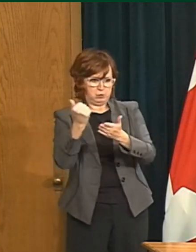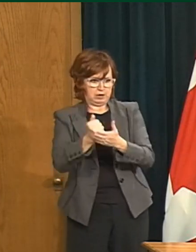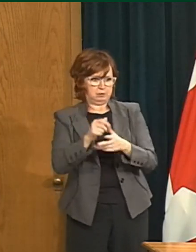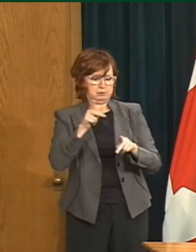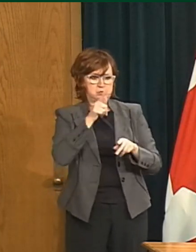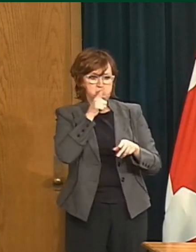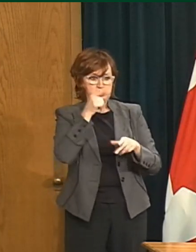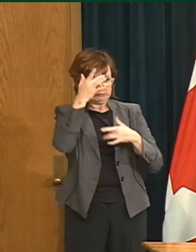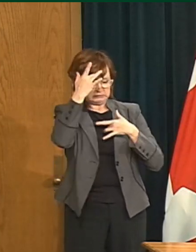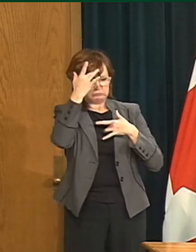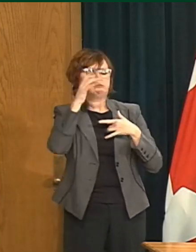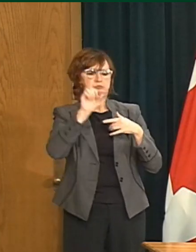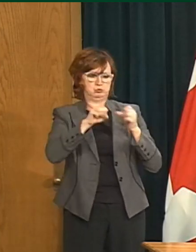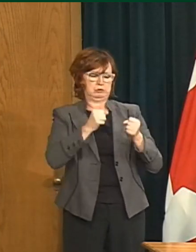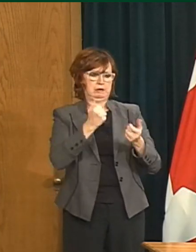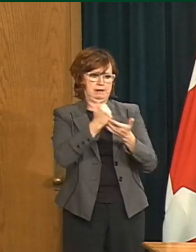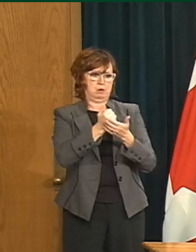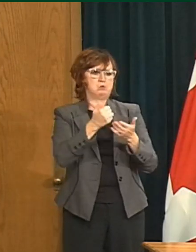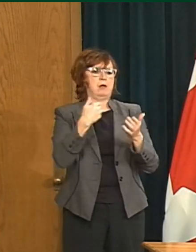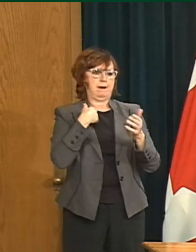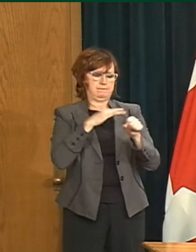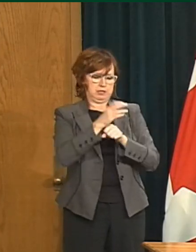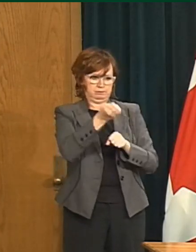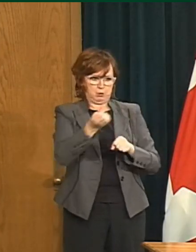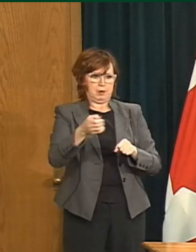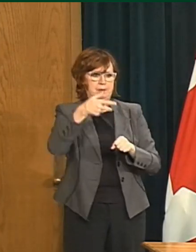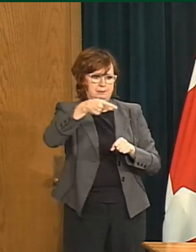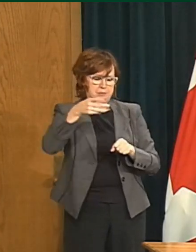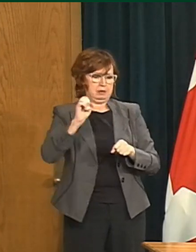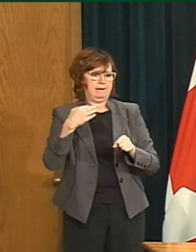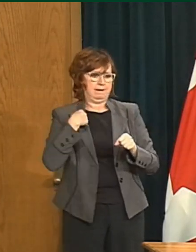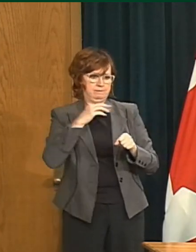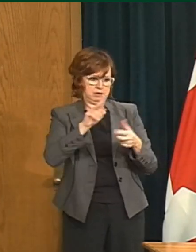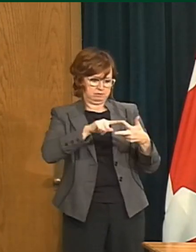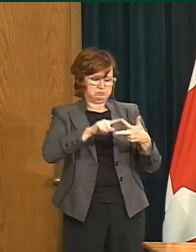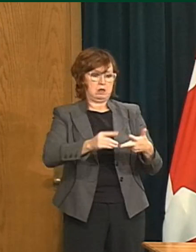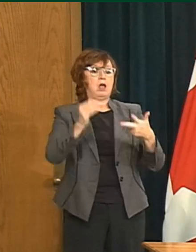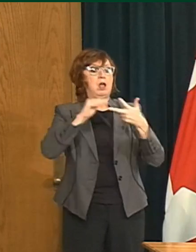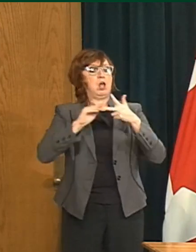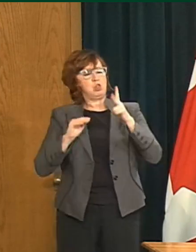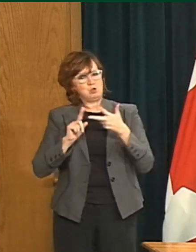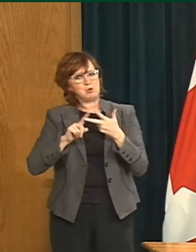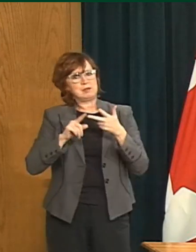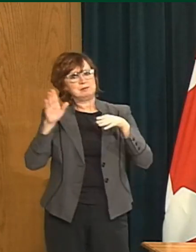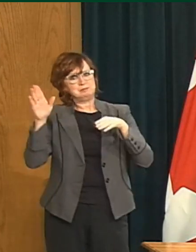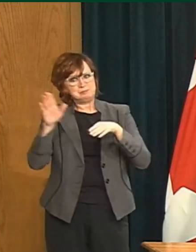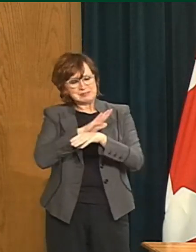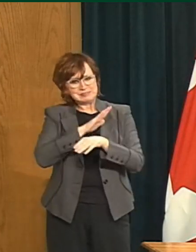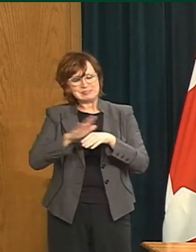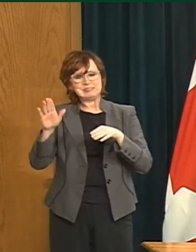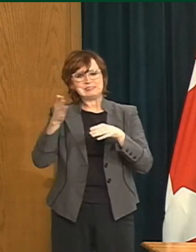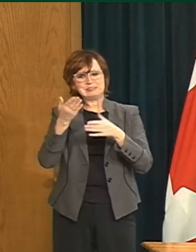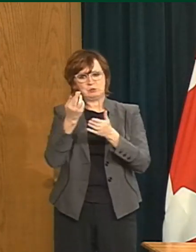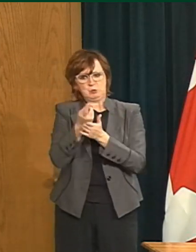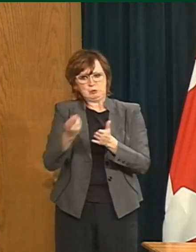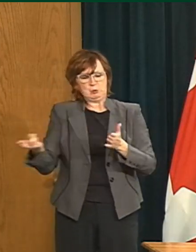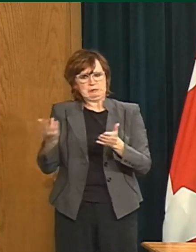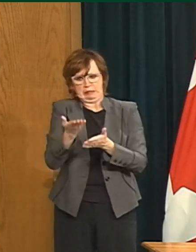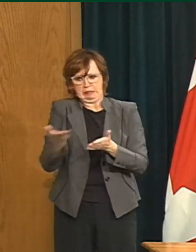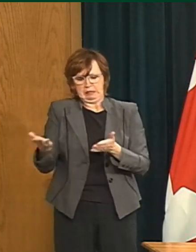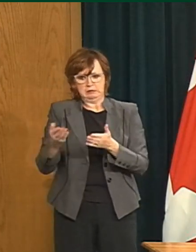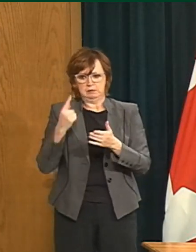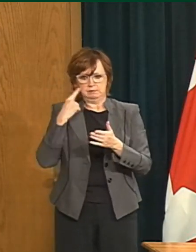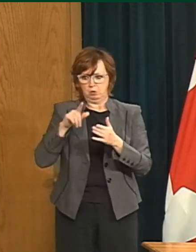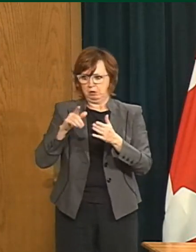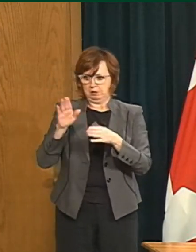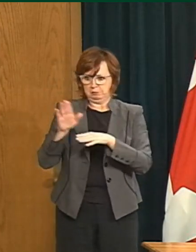to. That's part of our defensive strategy. We're further going to be providing resources to our business community and to families so that